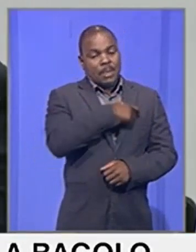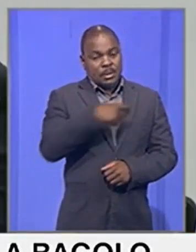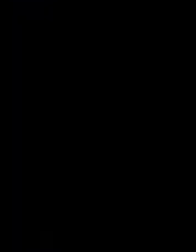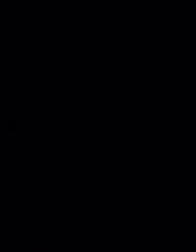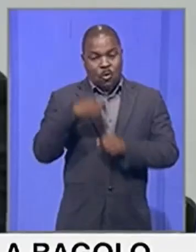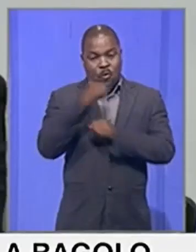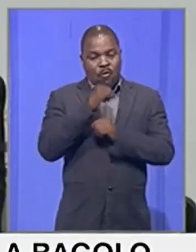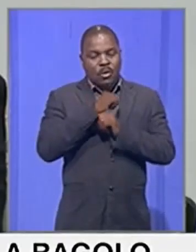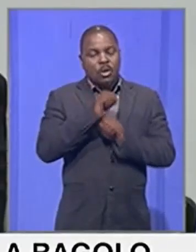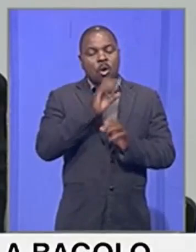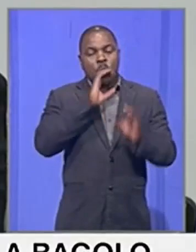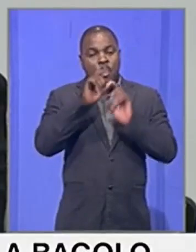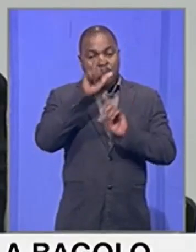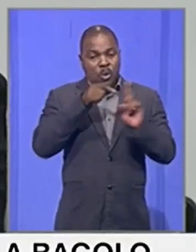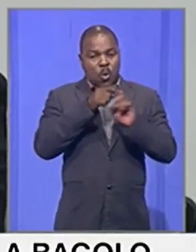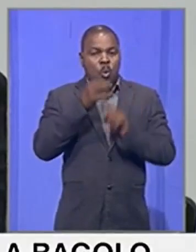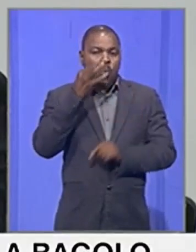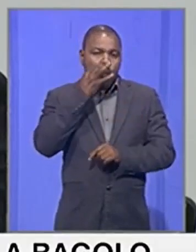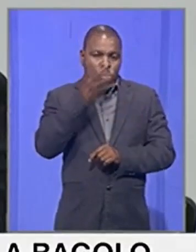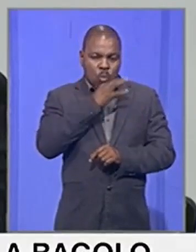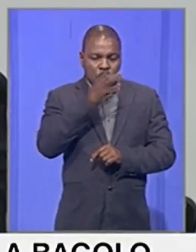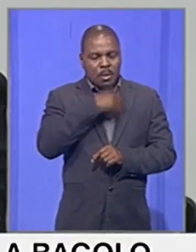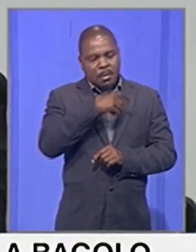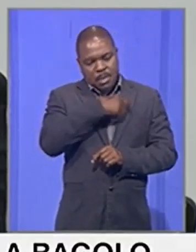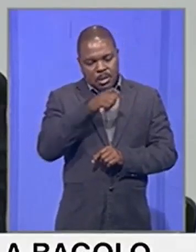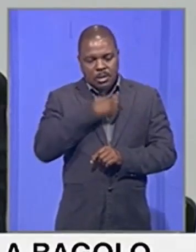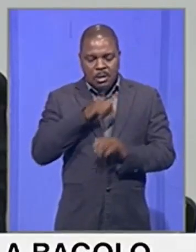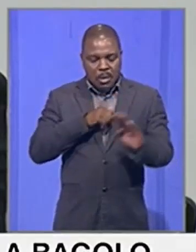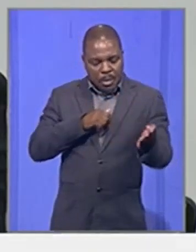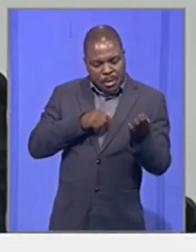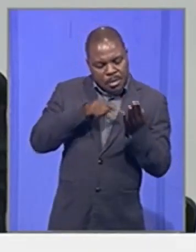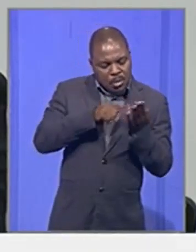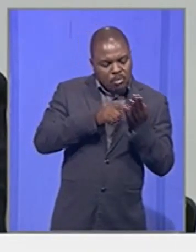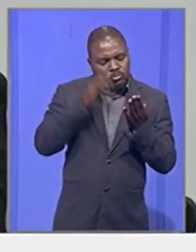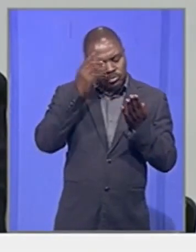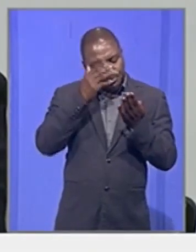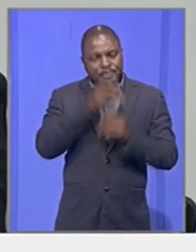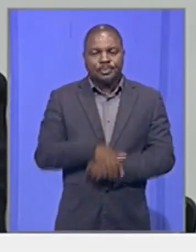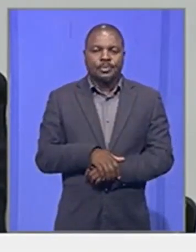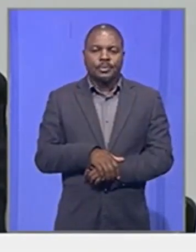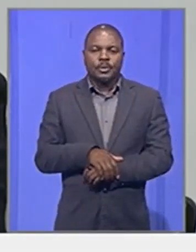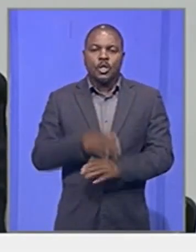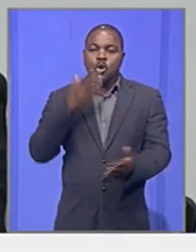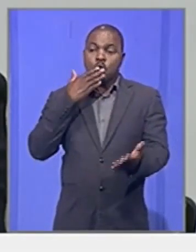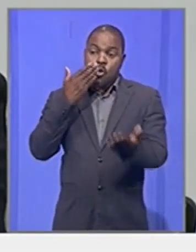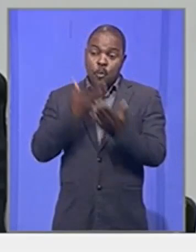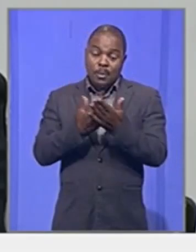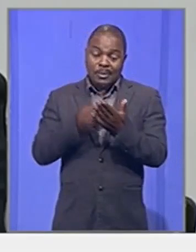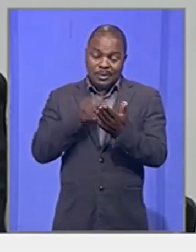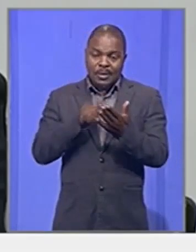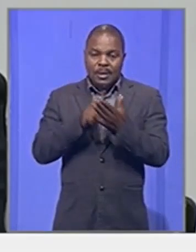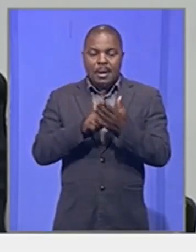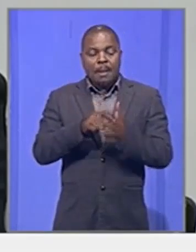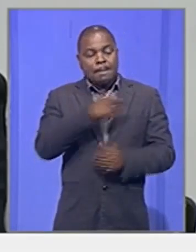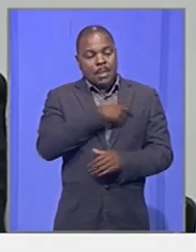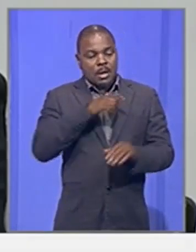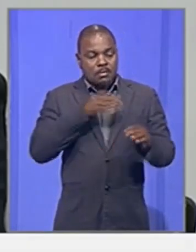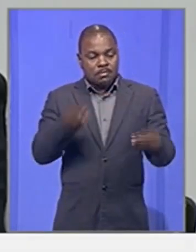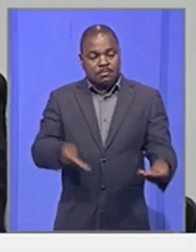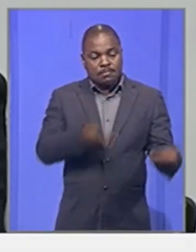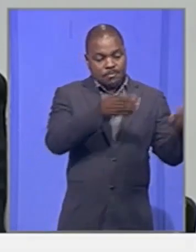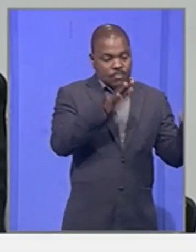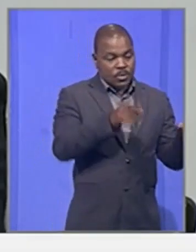public funds, by the way, so we can actually put those public funds into better use. What do us as normal people, as public people, what do we get then?